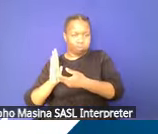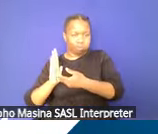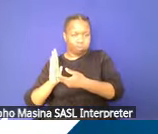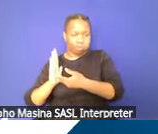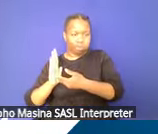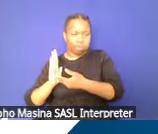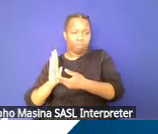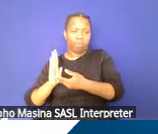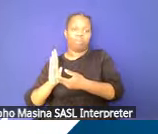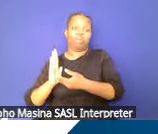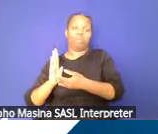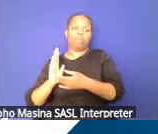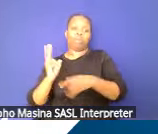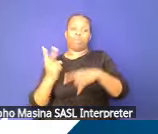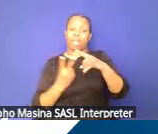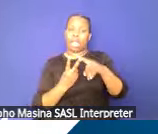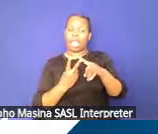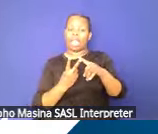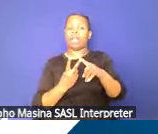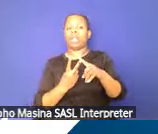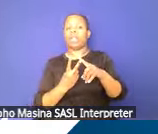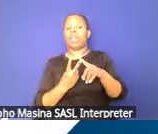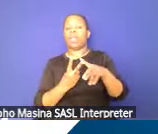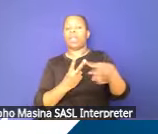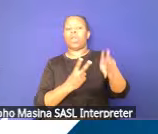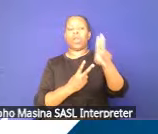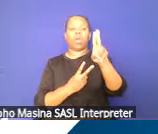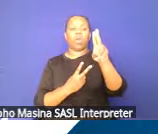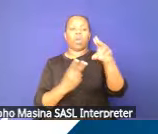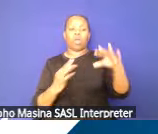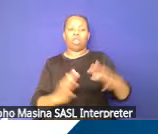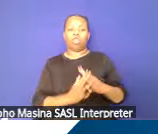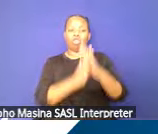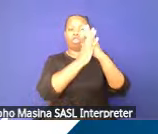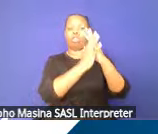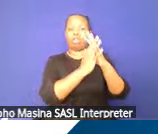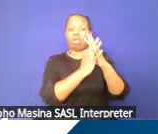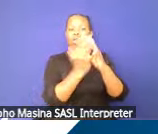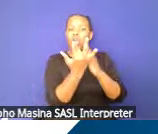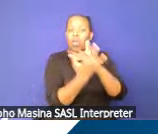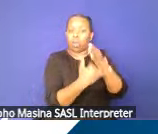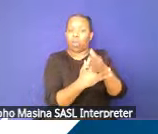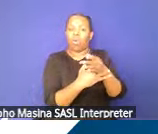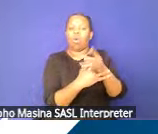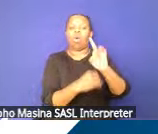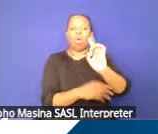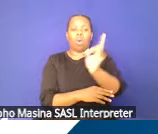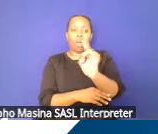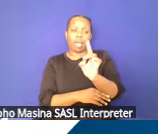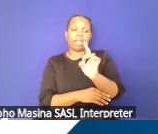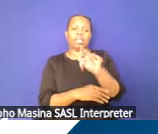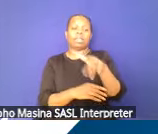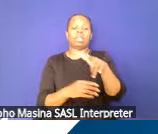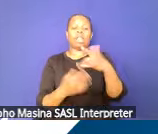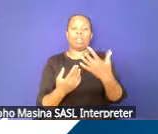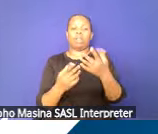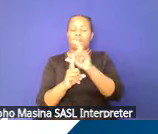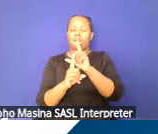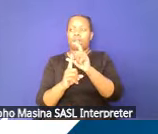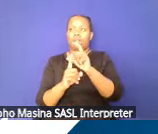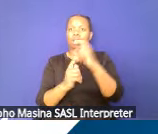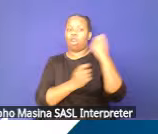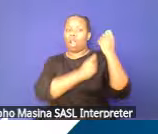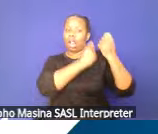A union recognized as a marriage in accordance with the tenets of a religion.